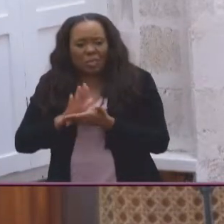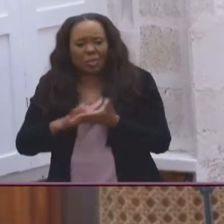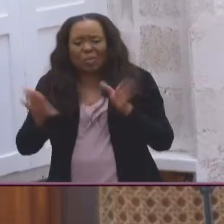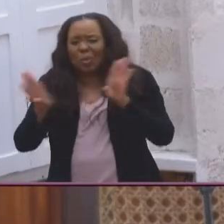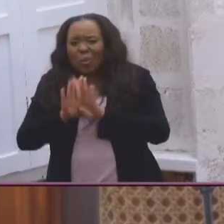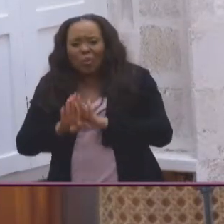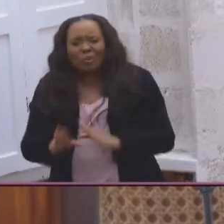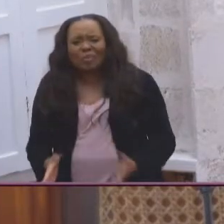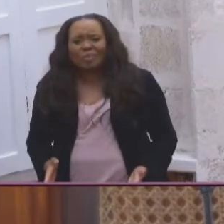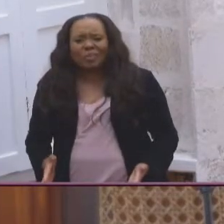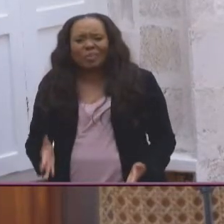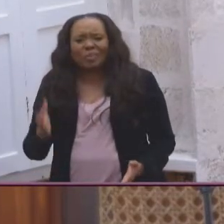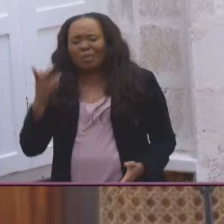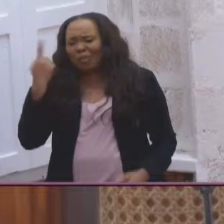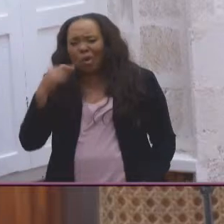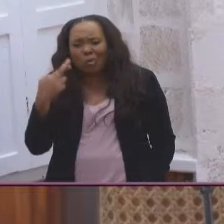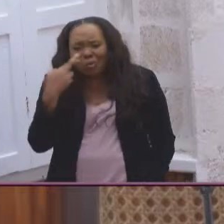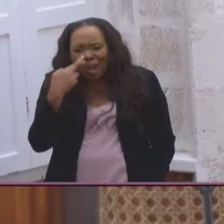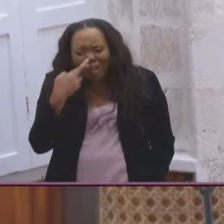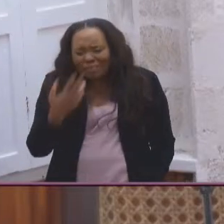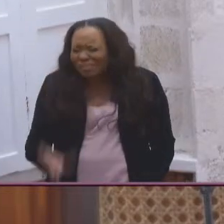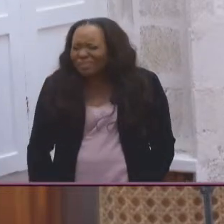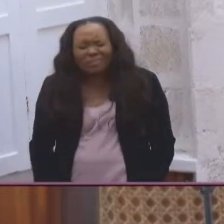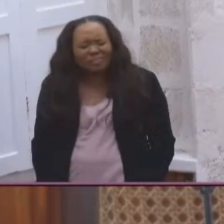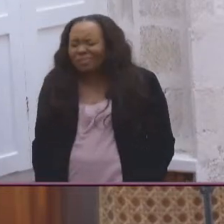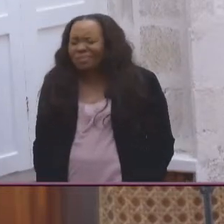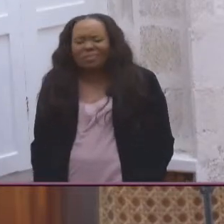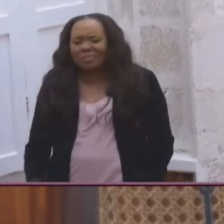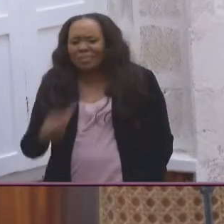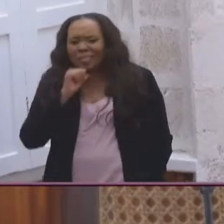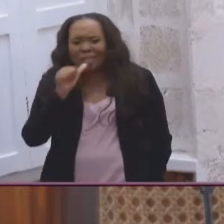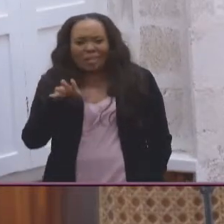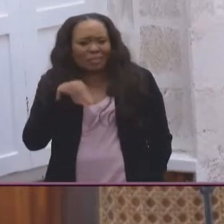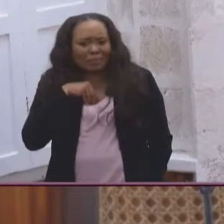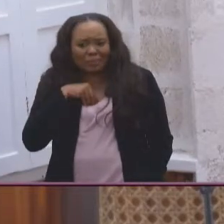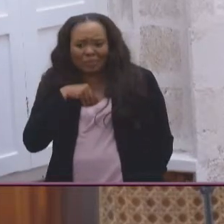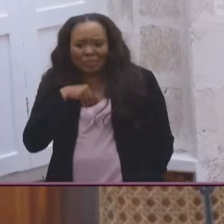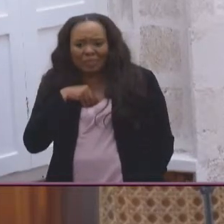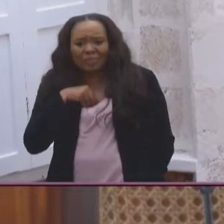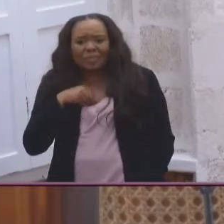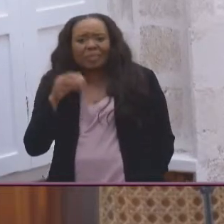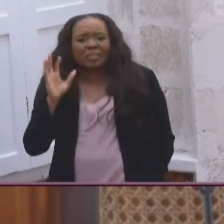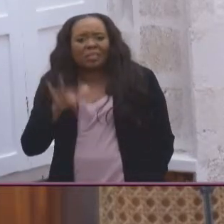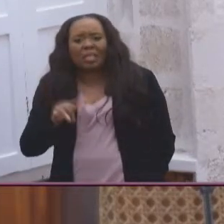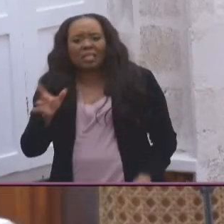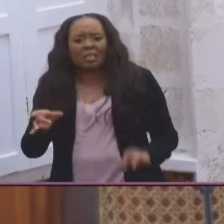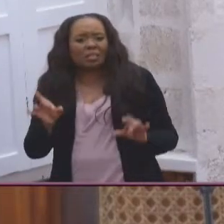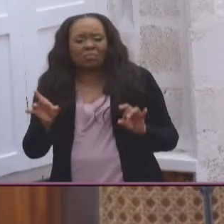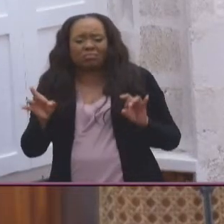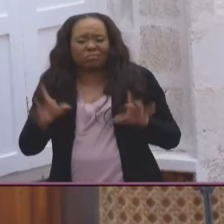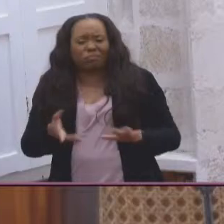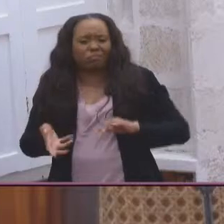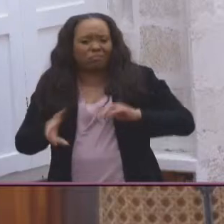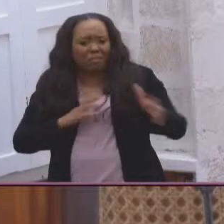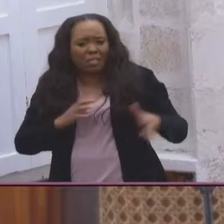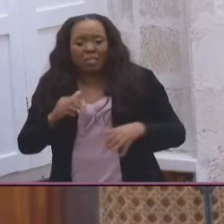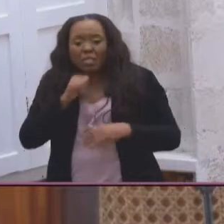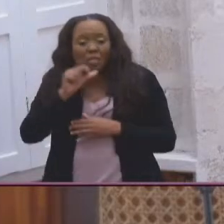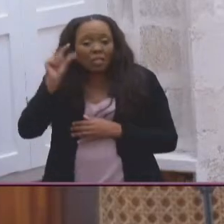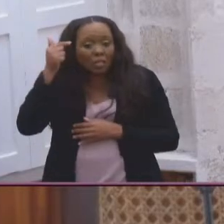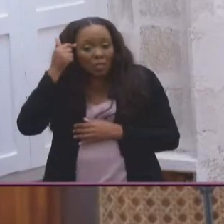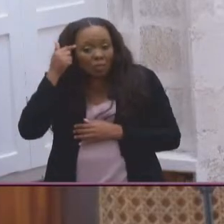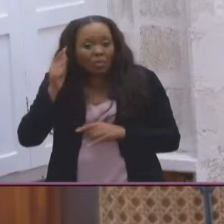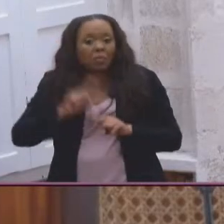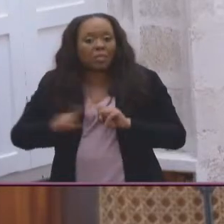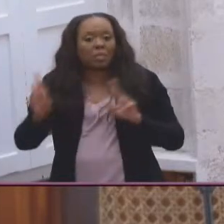any kind of rodent or vermin infestation. And it is a disgrace not to the government, but to the people who are the